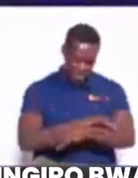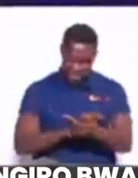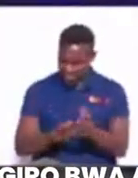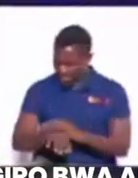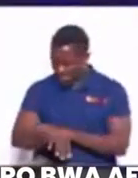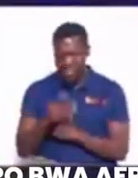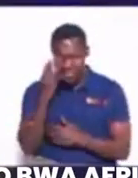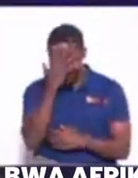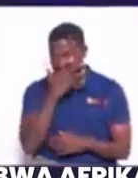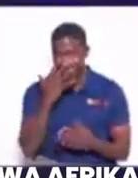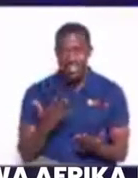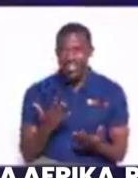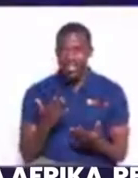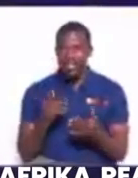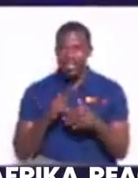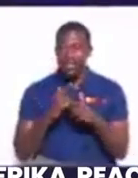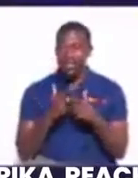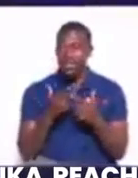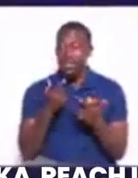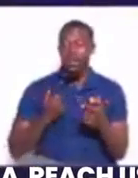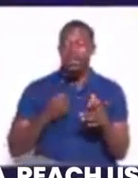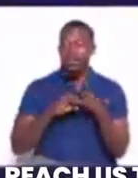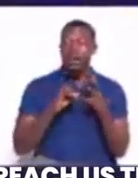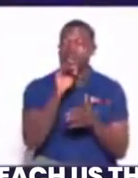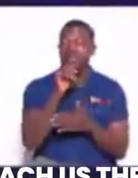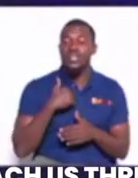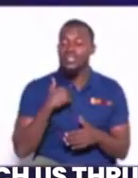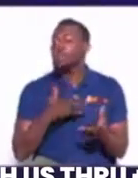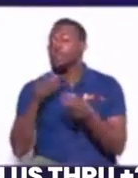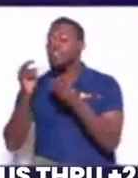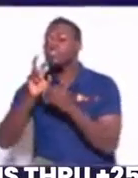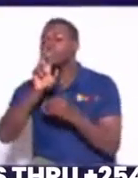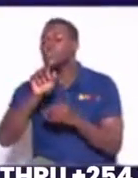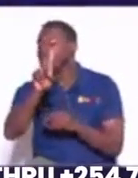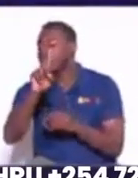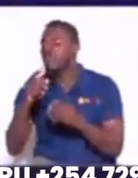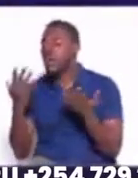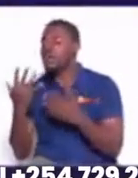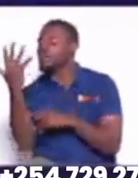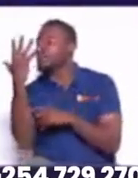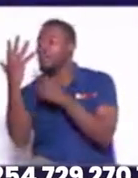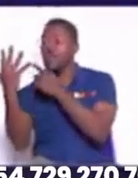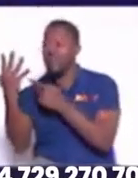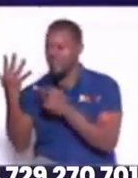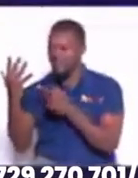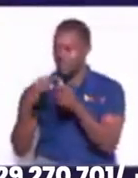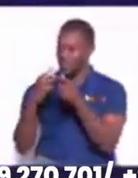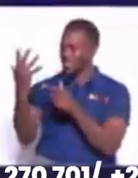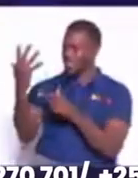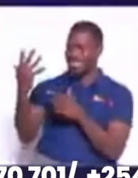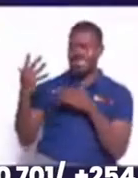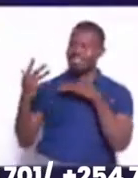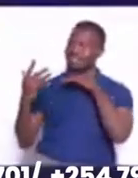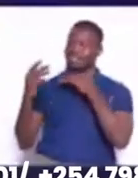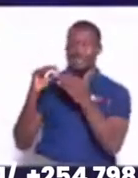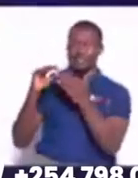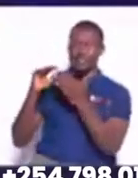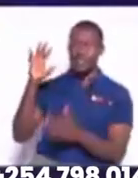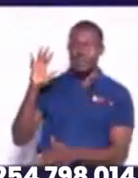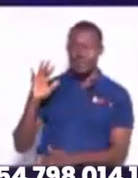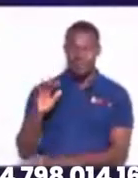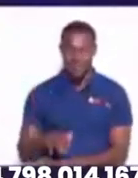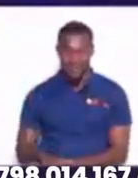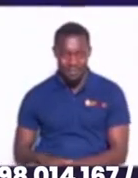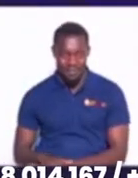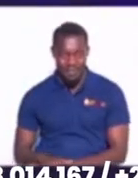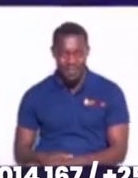see my wife was right after all. I should have known that from the beginning, right? And so, oil here, oil here, oil here. And I'm looking at the mirror. Now,